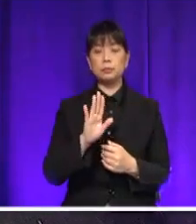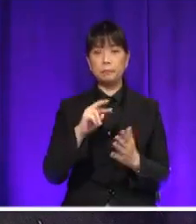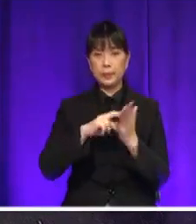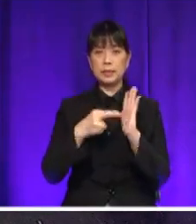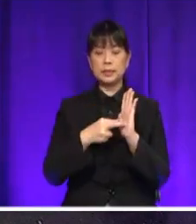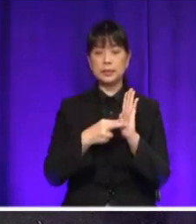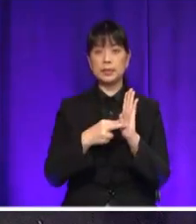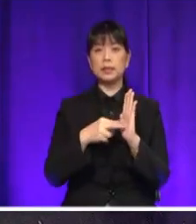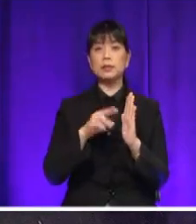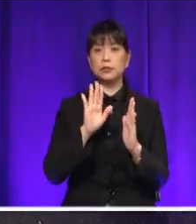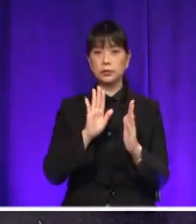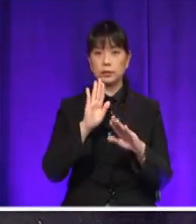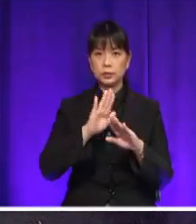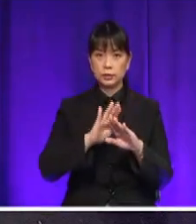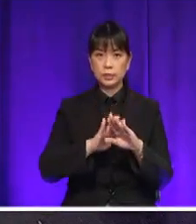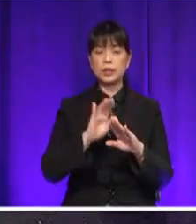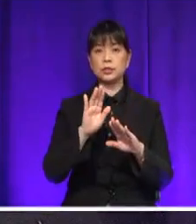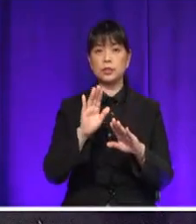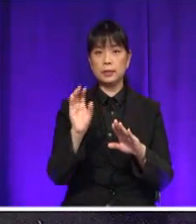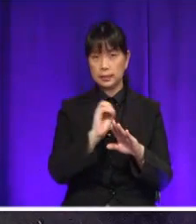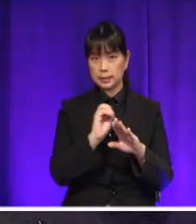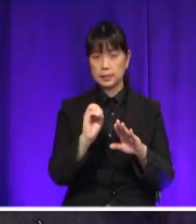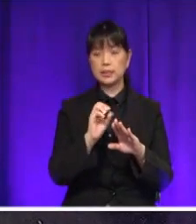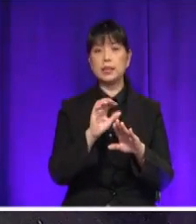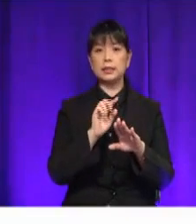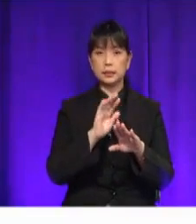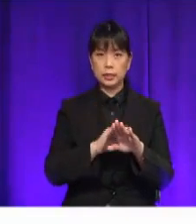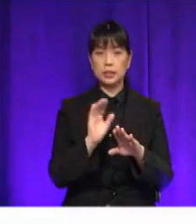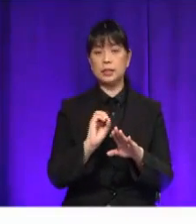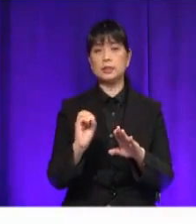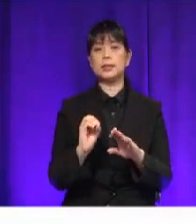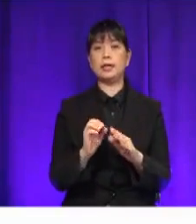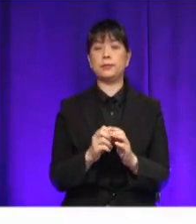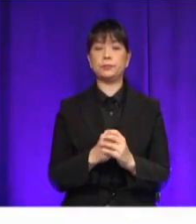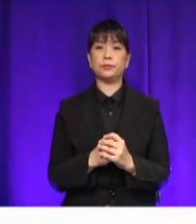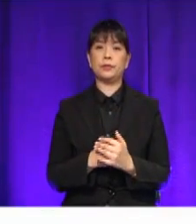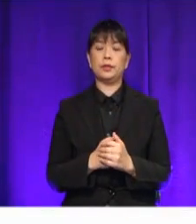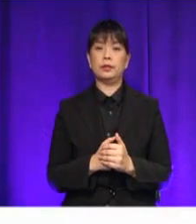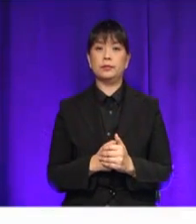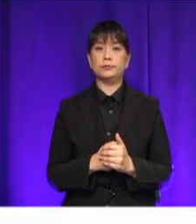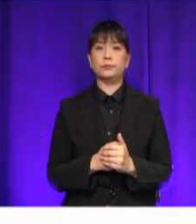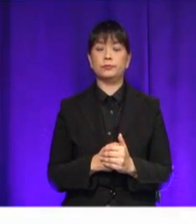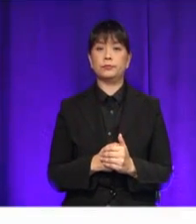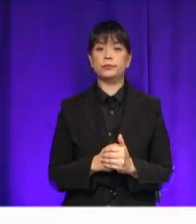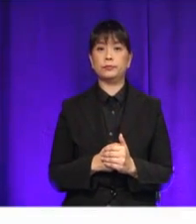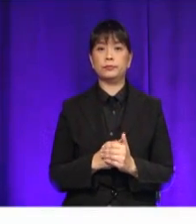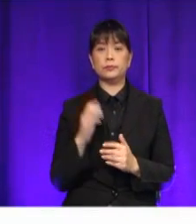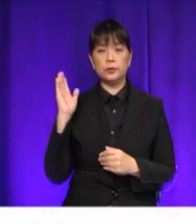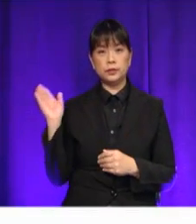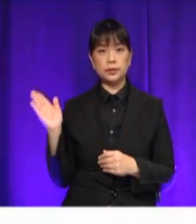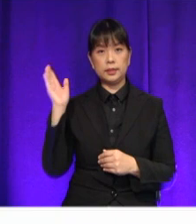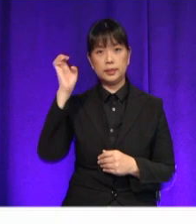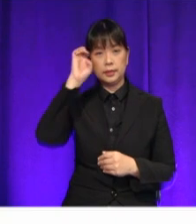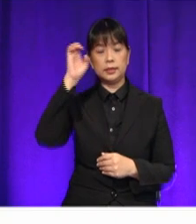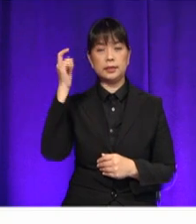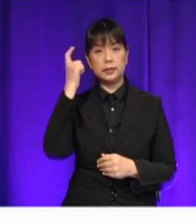Okay, nice idea. Last but not least, what about you, Srivasan? Teacher, I think they should spend the money on the